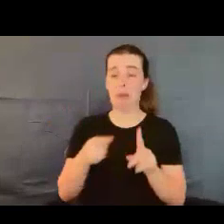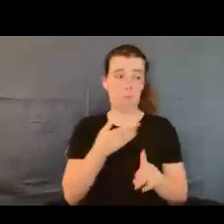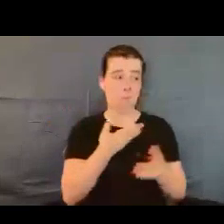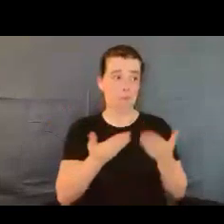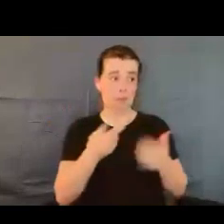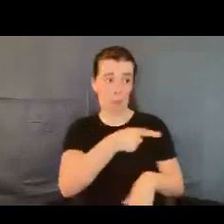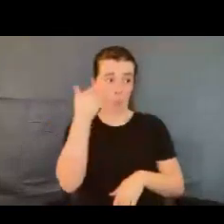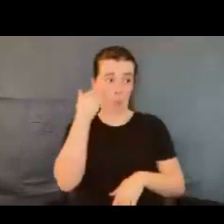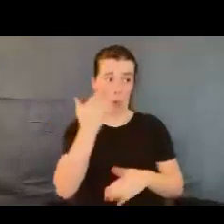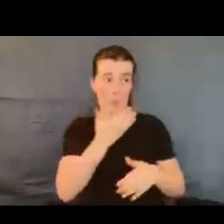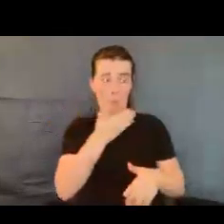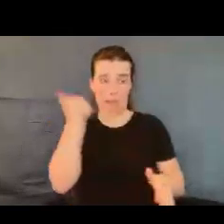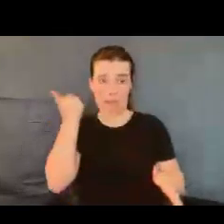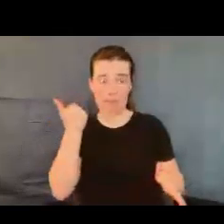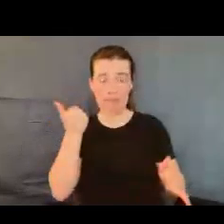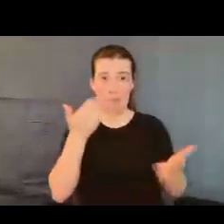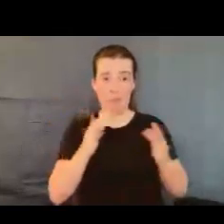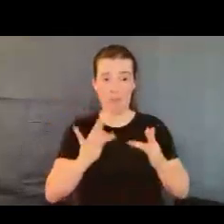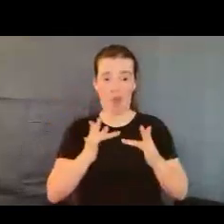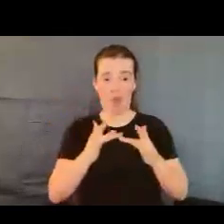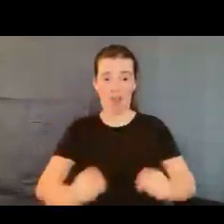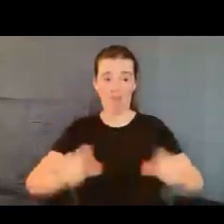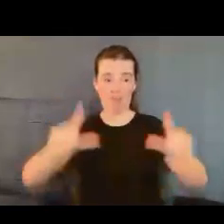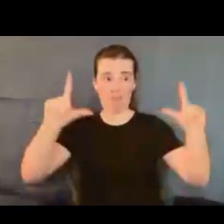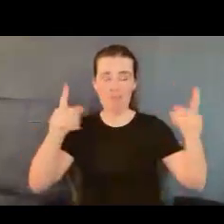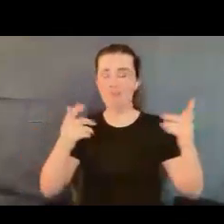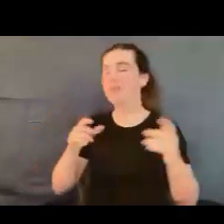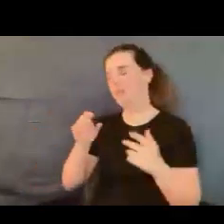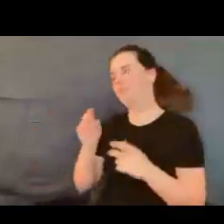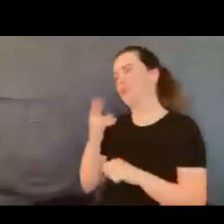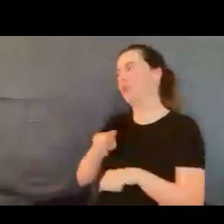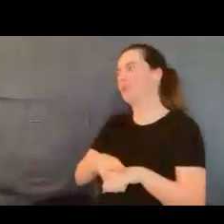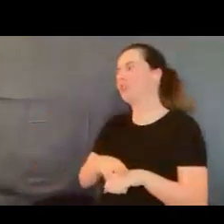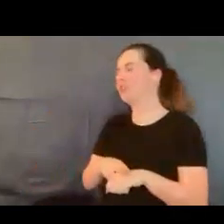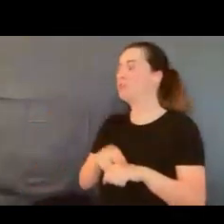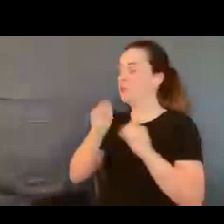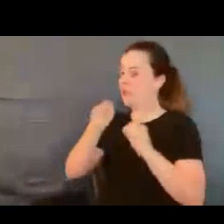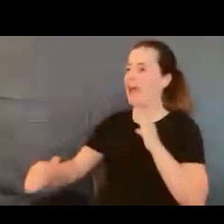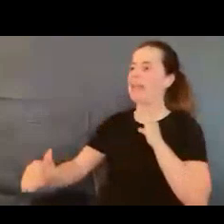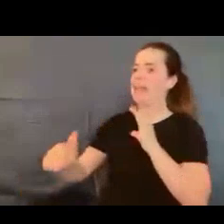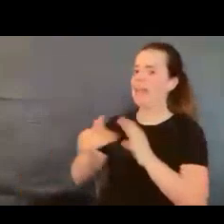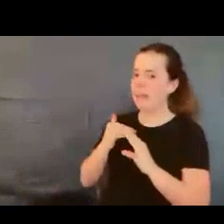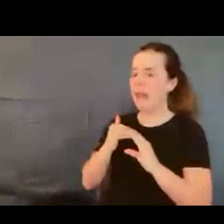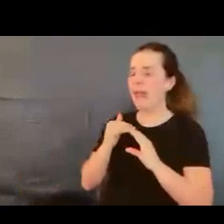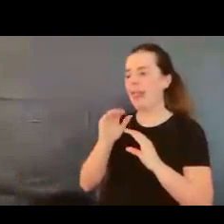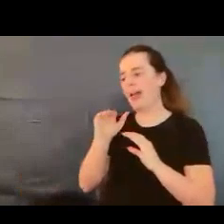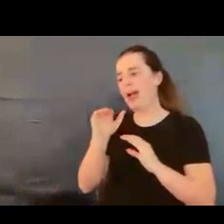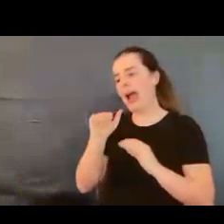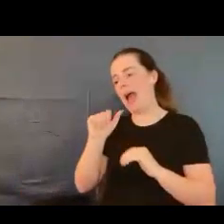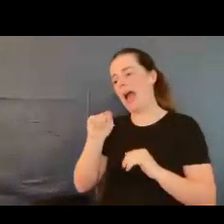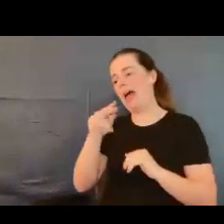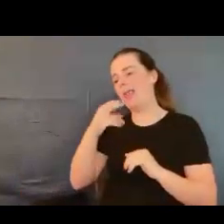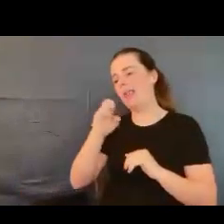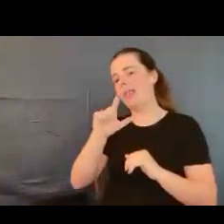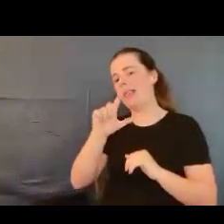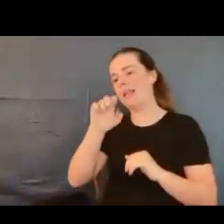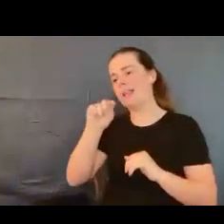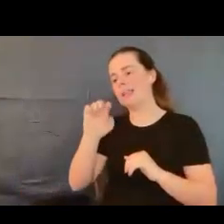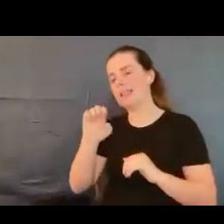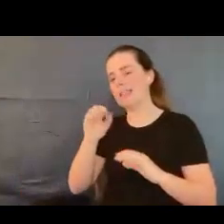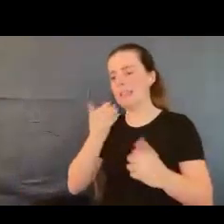worth looking up online too. Totally. You can totally, or you can email athlete services and we can give you a total breakdown. But